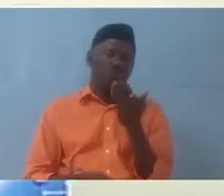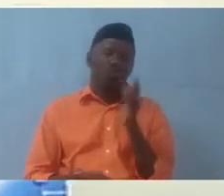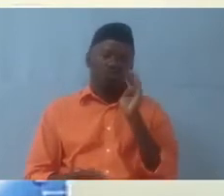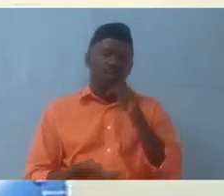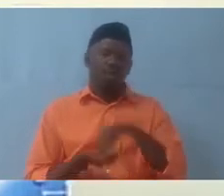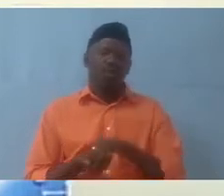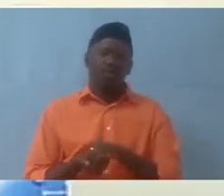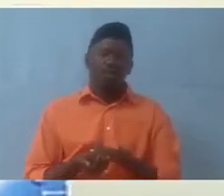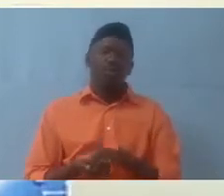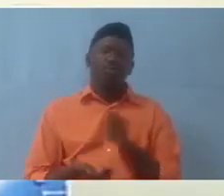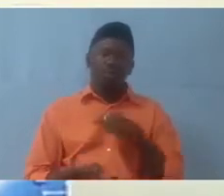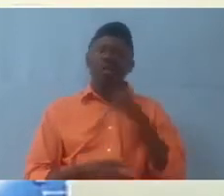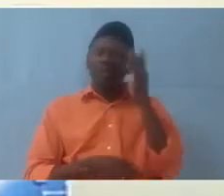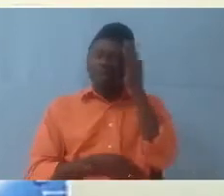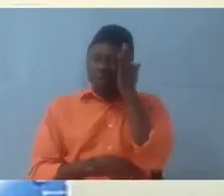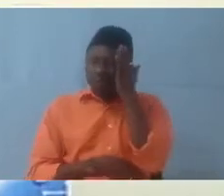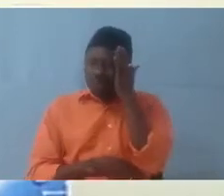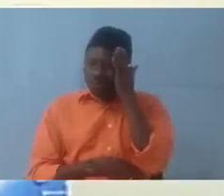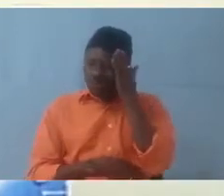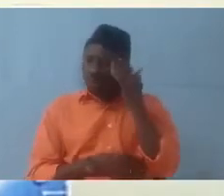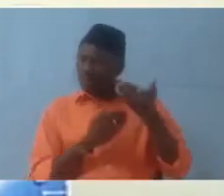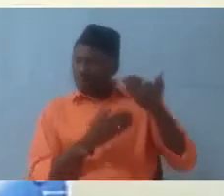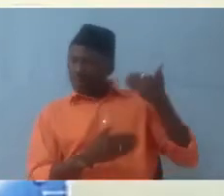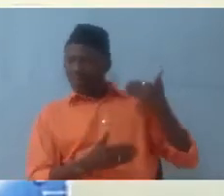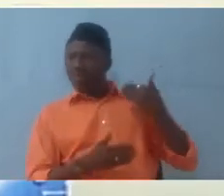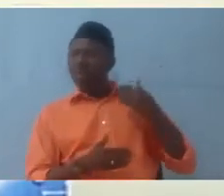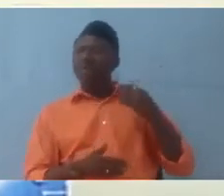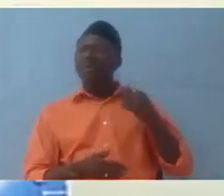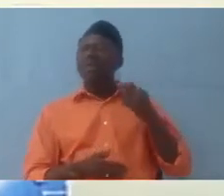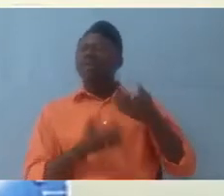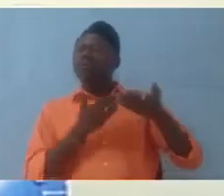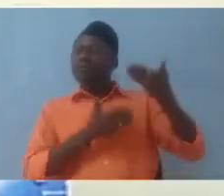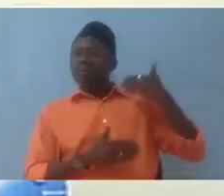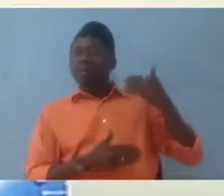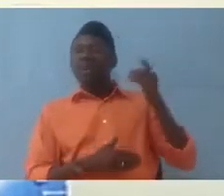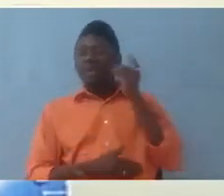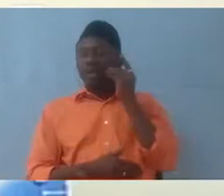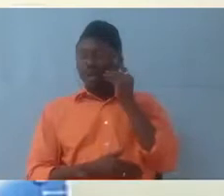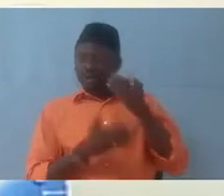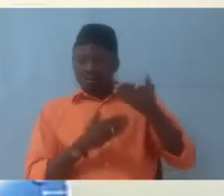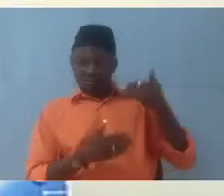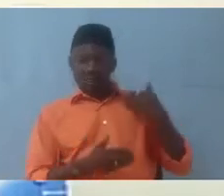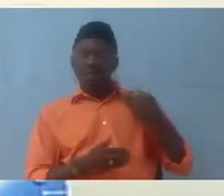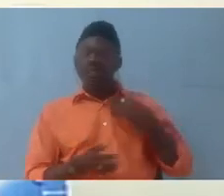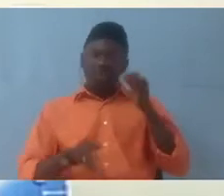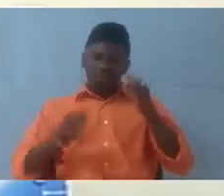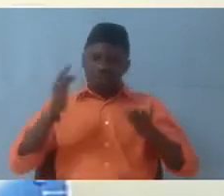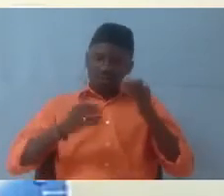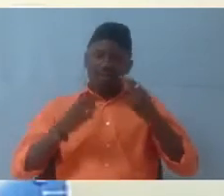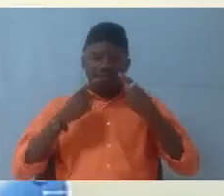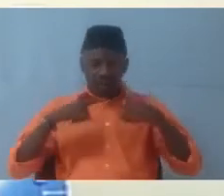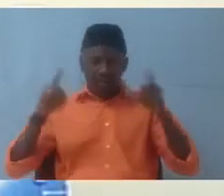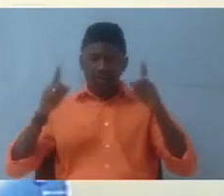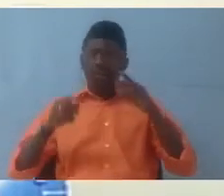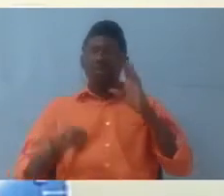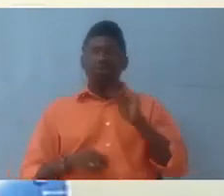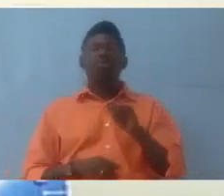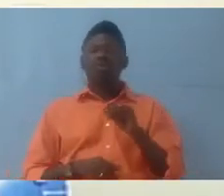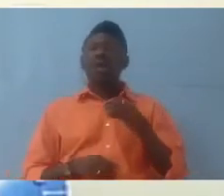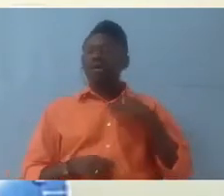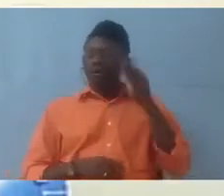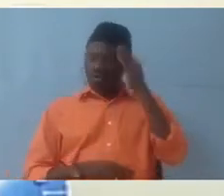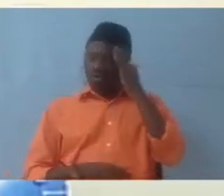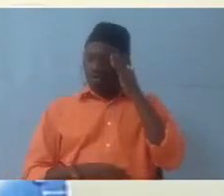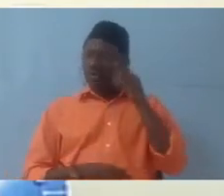prior judgment I gave the earlier day. Way xamona nak ne mu ngi aju rek ci dogal bi nga xamne defon nako ci dembu ja. So